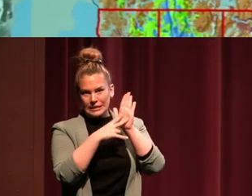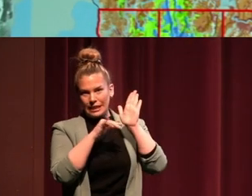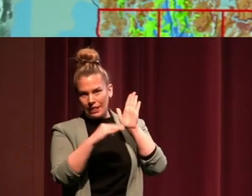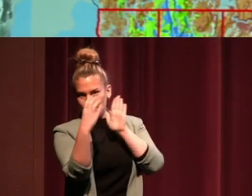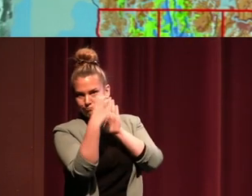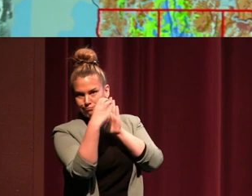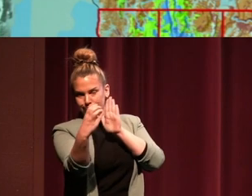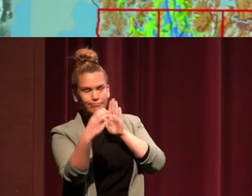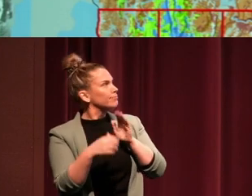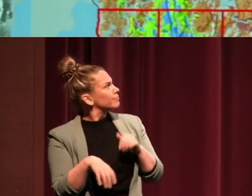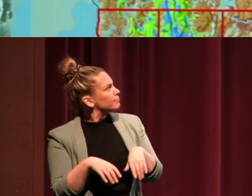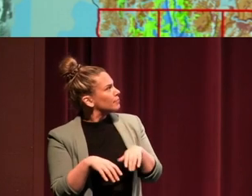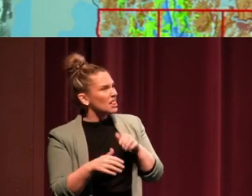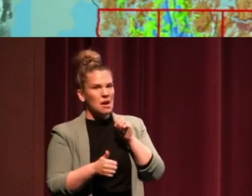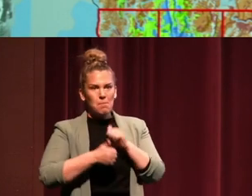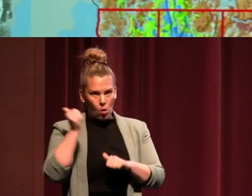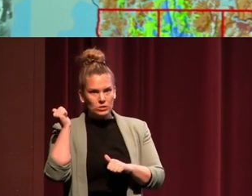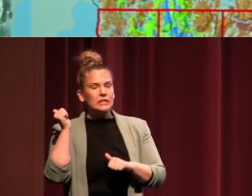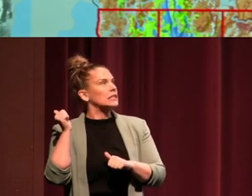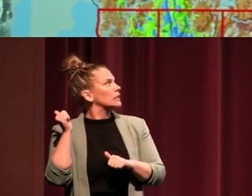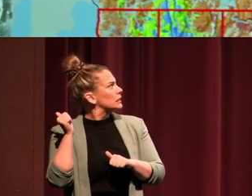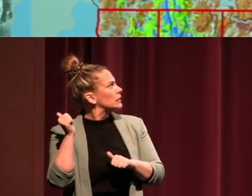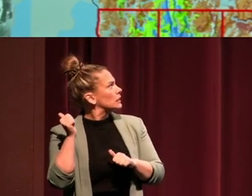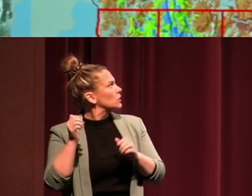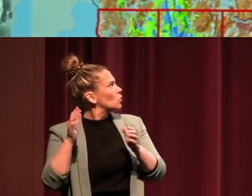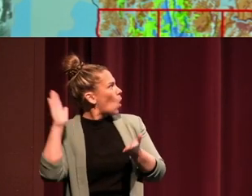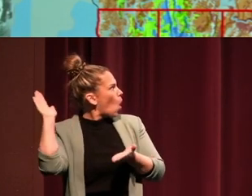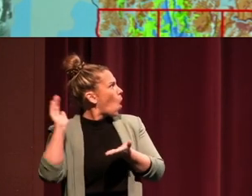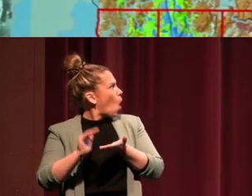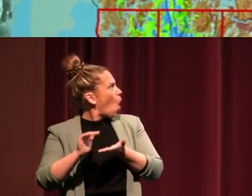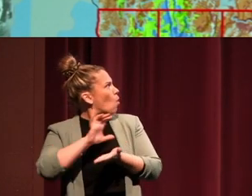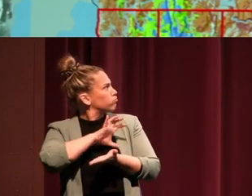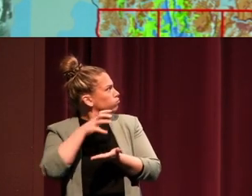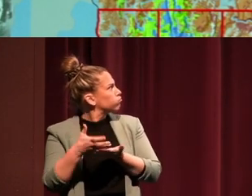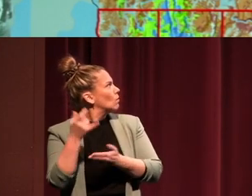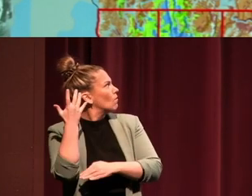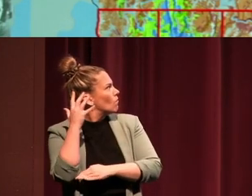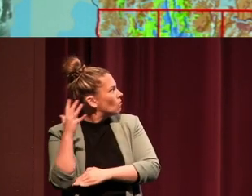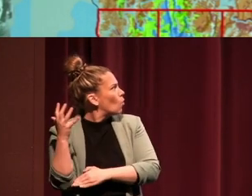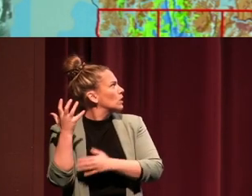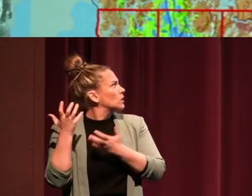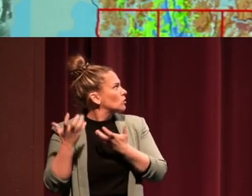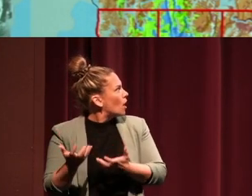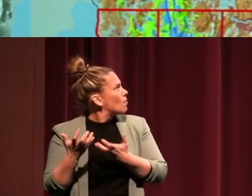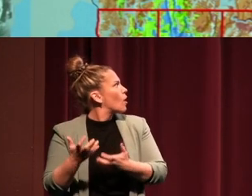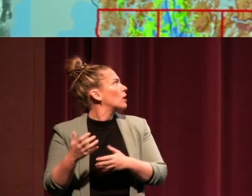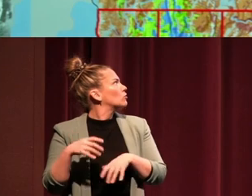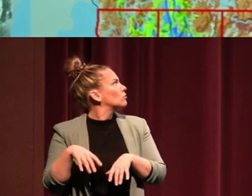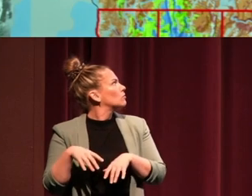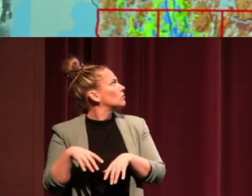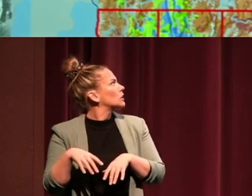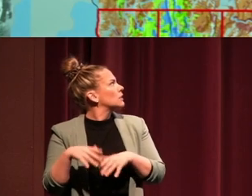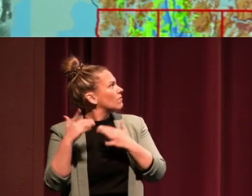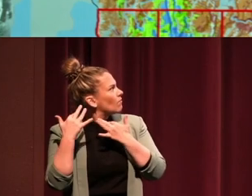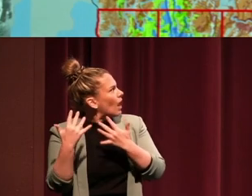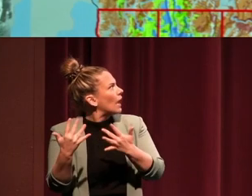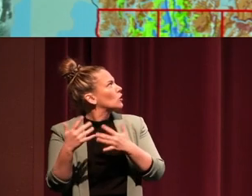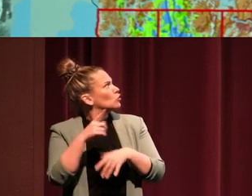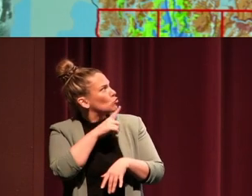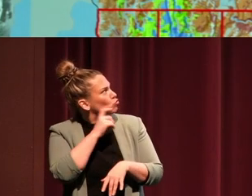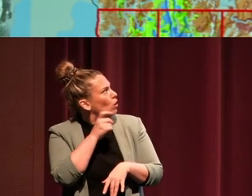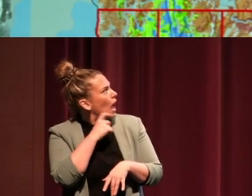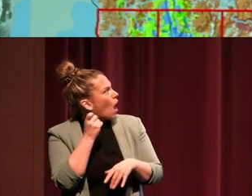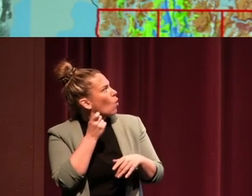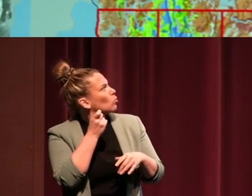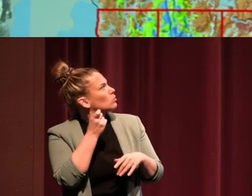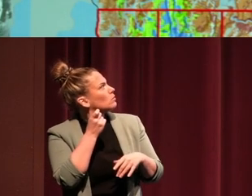maintained a predominantly low density forest dominated by large fire and drought tolerant ponderosa pines across a significant moisture